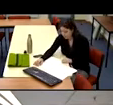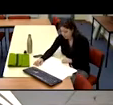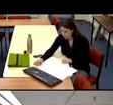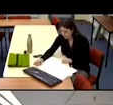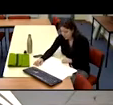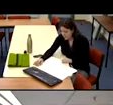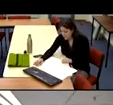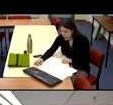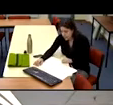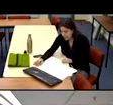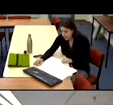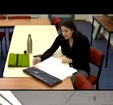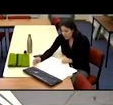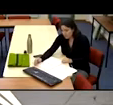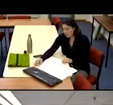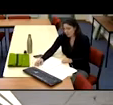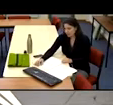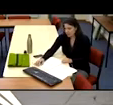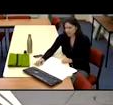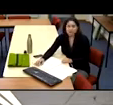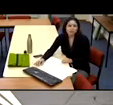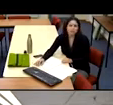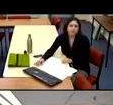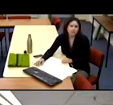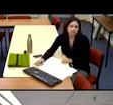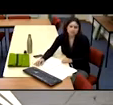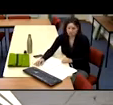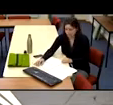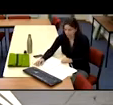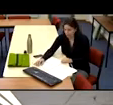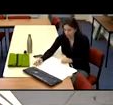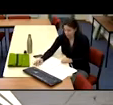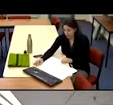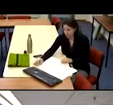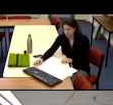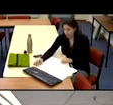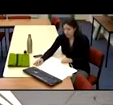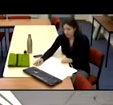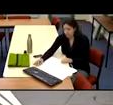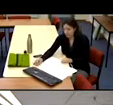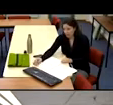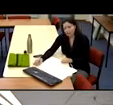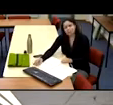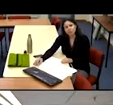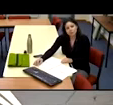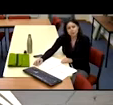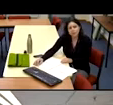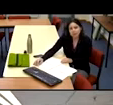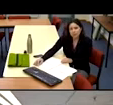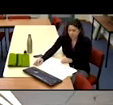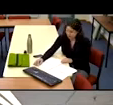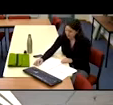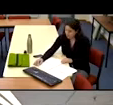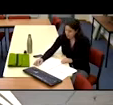well. So by representing refugees as vulnerable victims who deserve our help, the media in its own way contributes